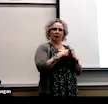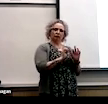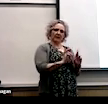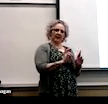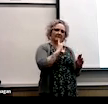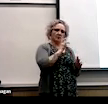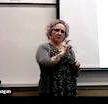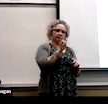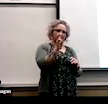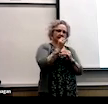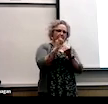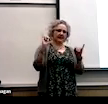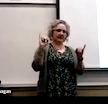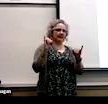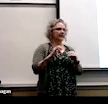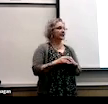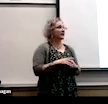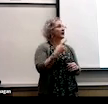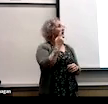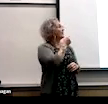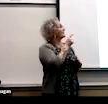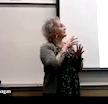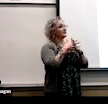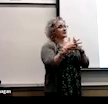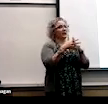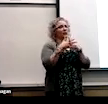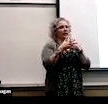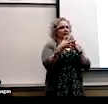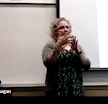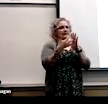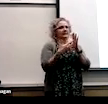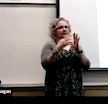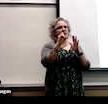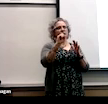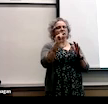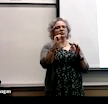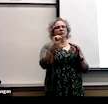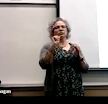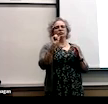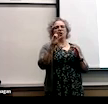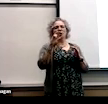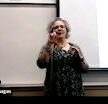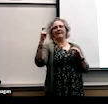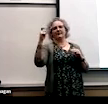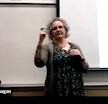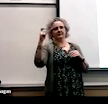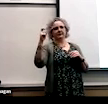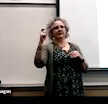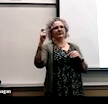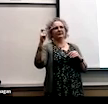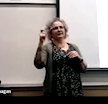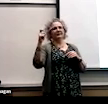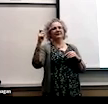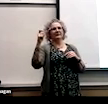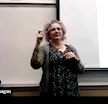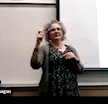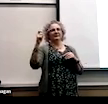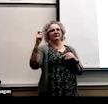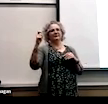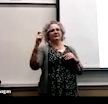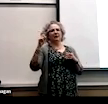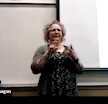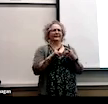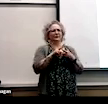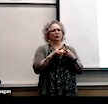This is just another one. This one is American. It's called the STAR-X Transition Readiness Questionnaire. So very similar things that you'll see on here. How often do you make